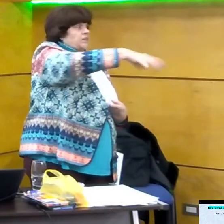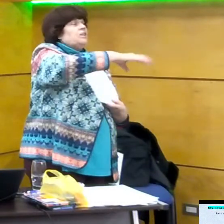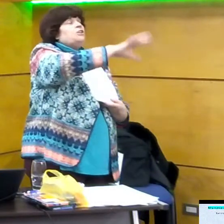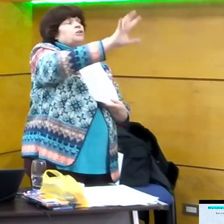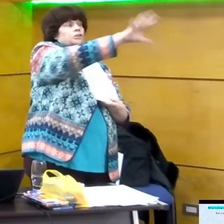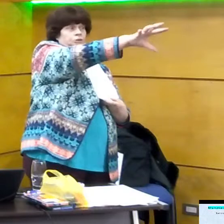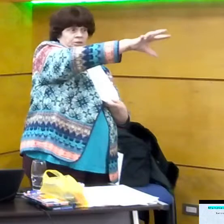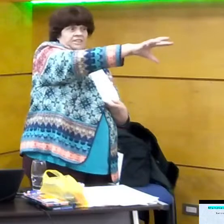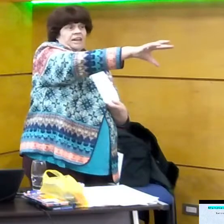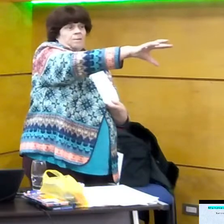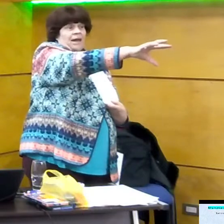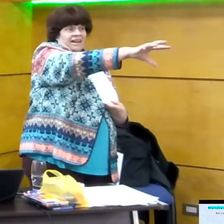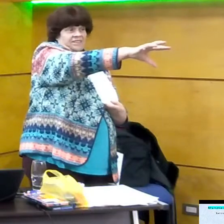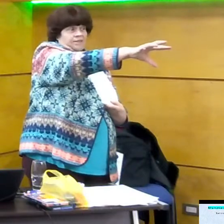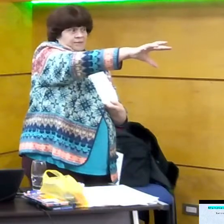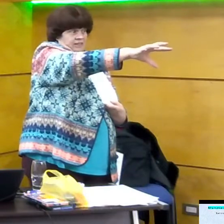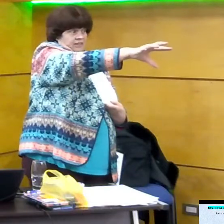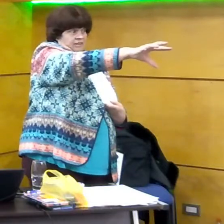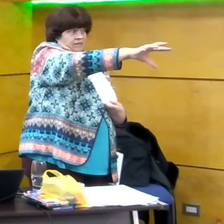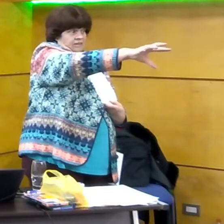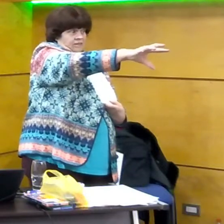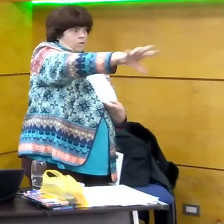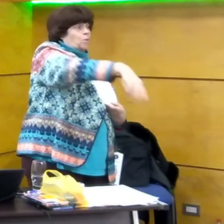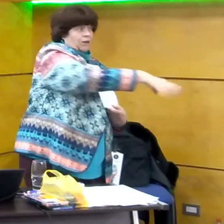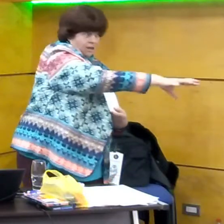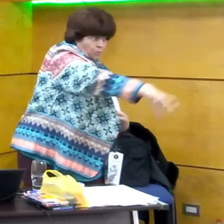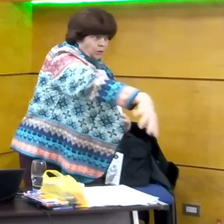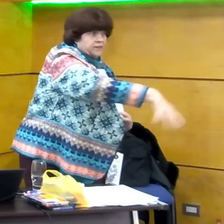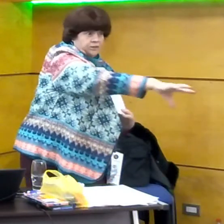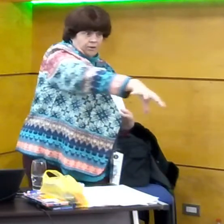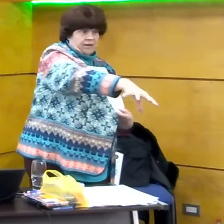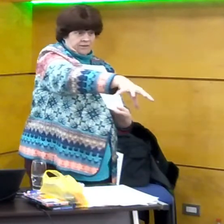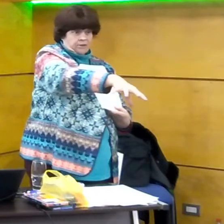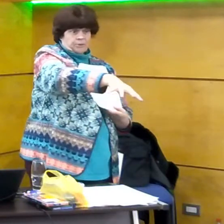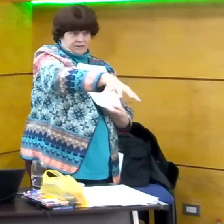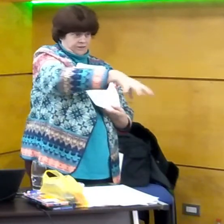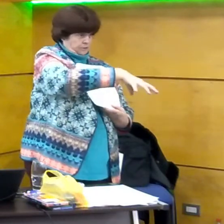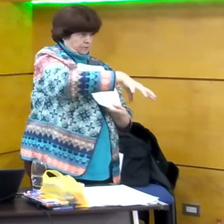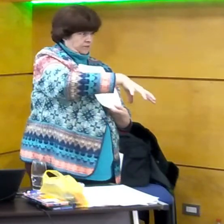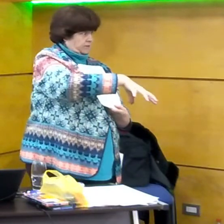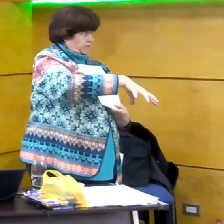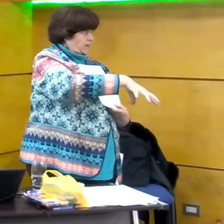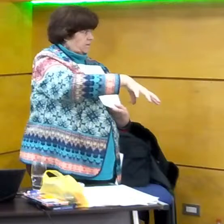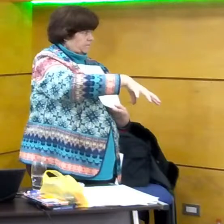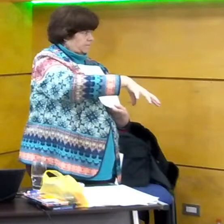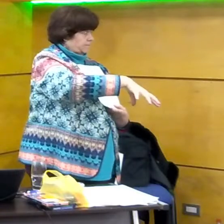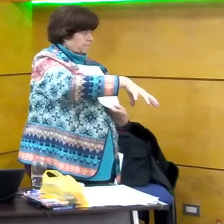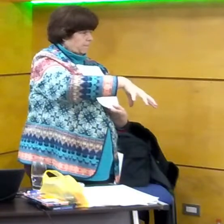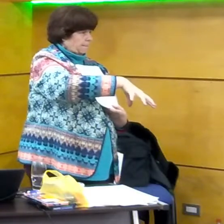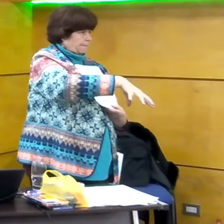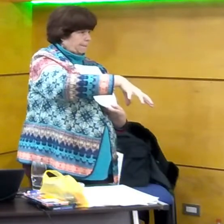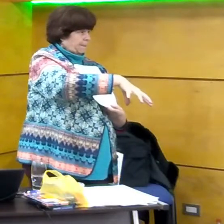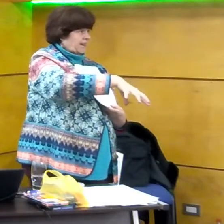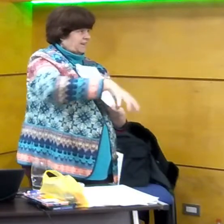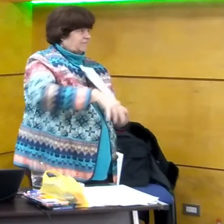here, you'll do the same activity while I'm working the crowd here with the students, right?